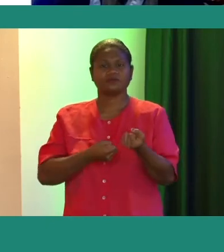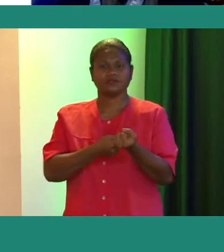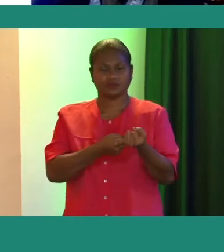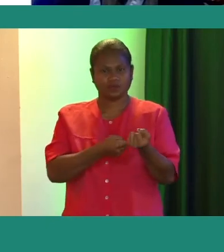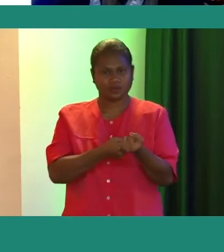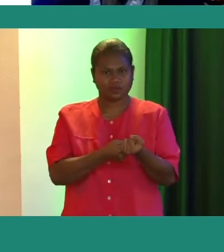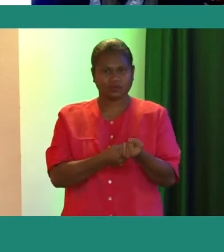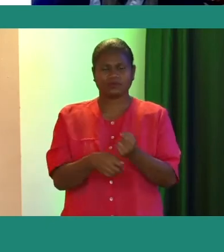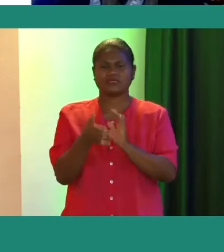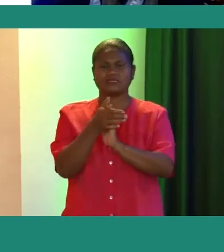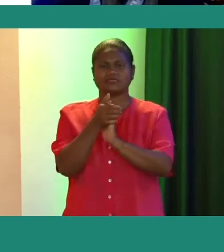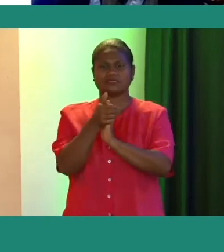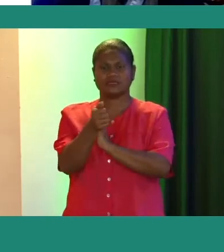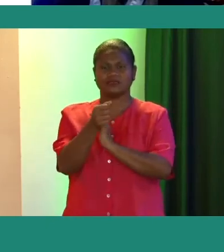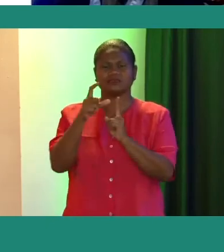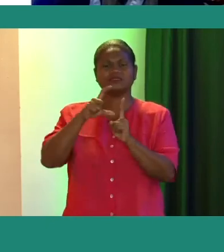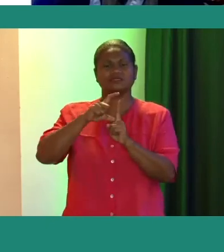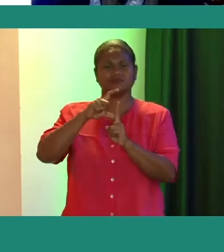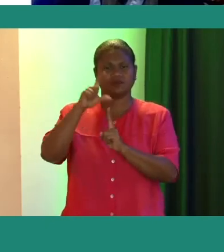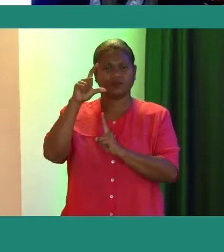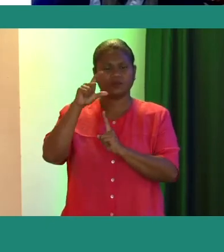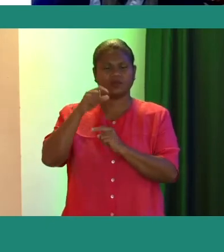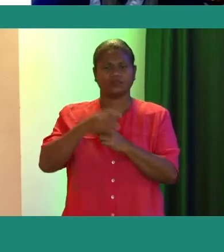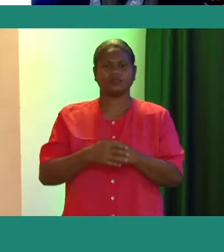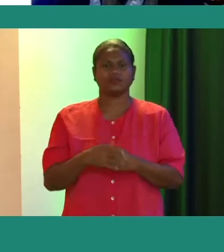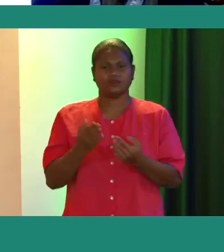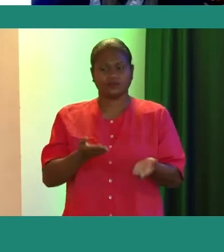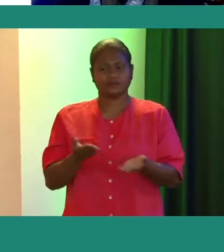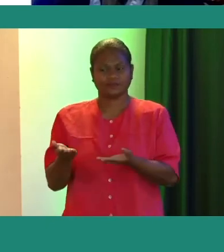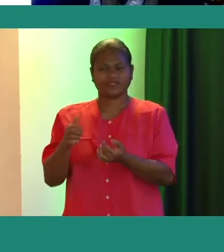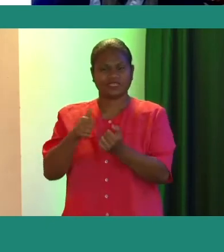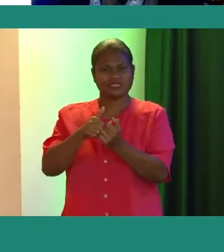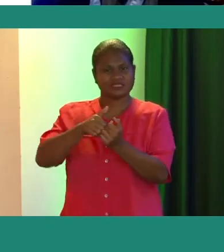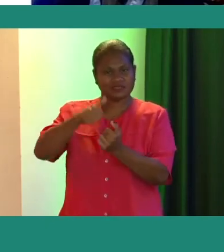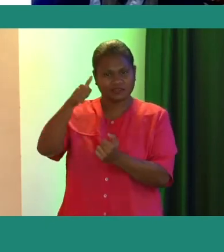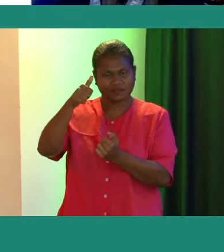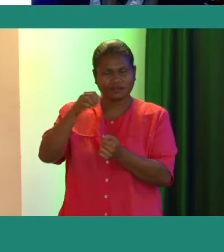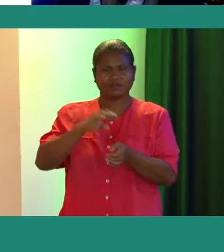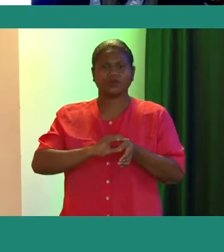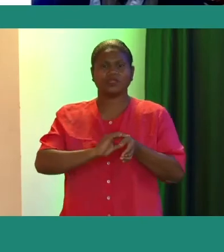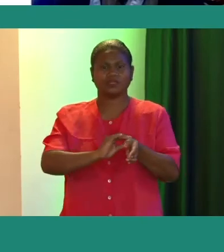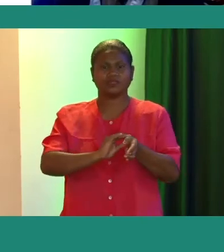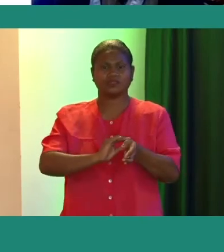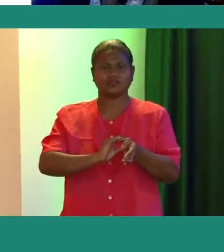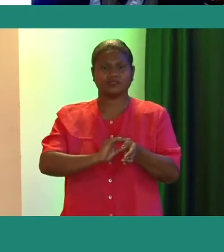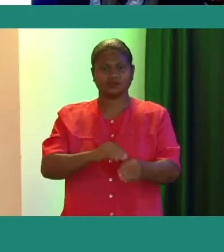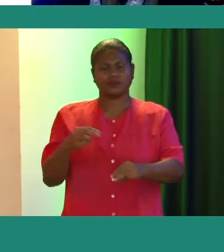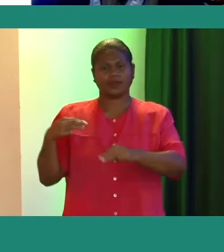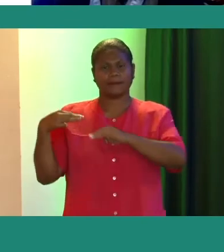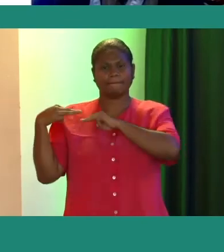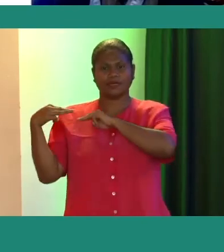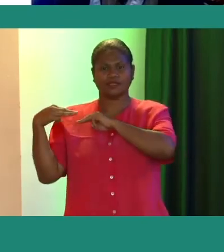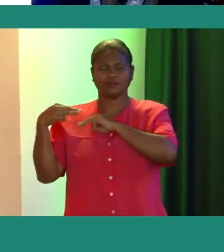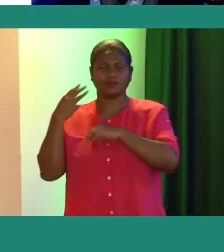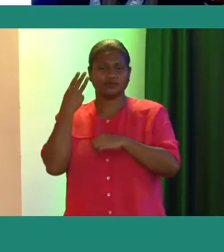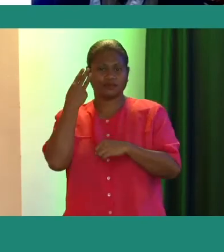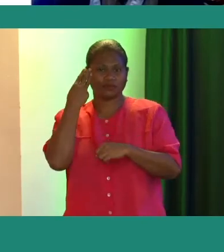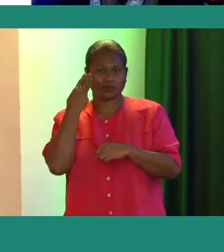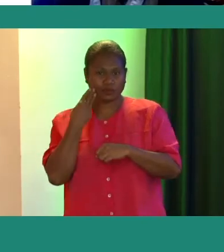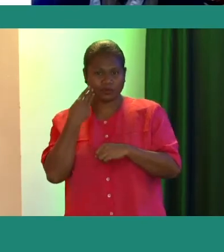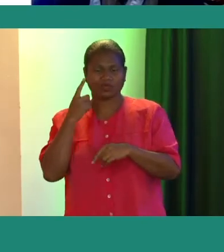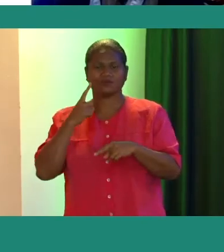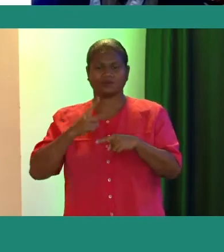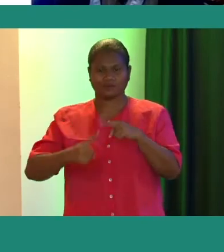development training. So we offer a certificate for and leadership and management training for women. We have a